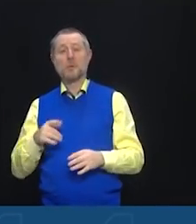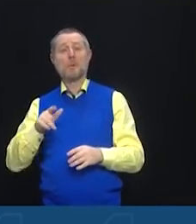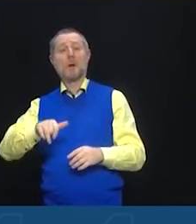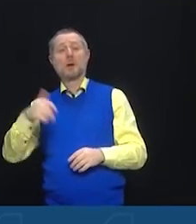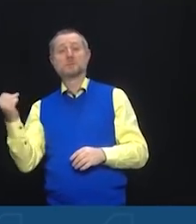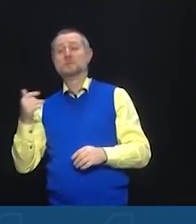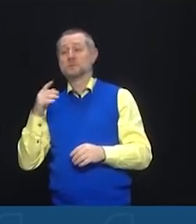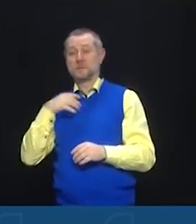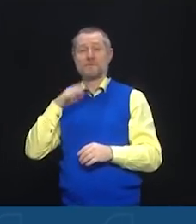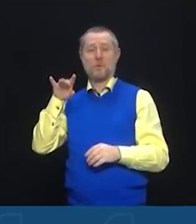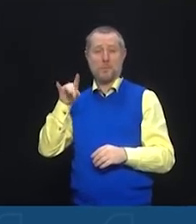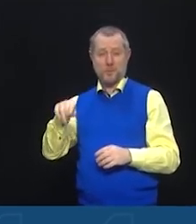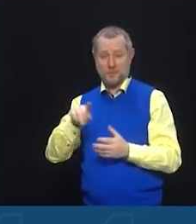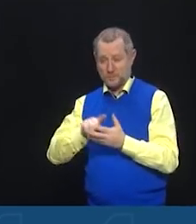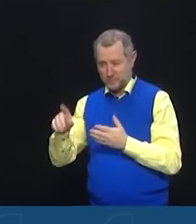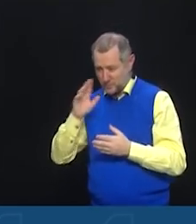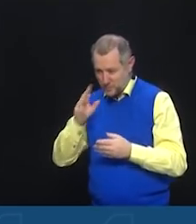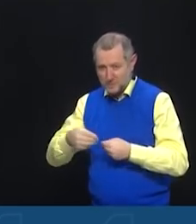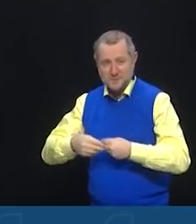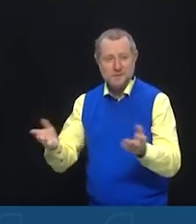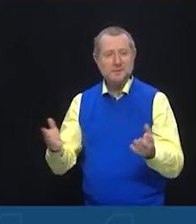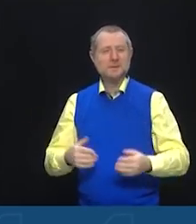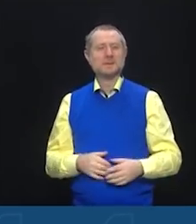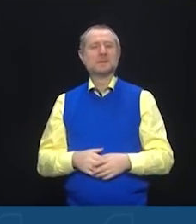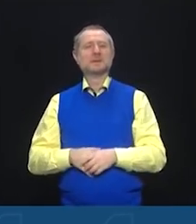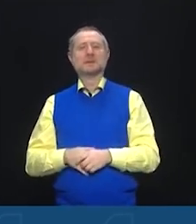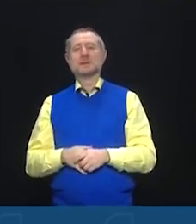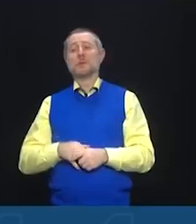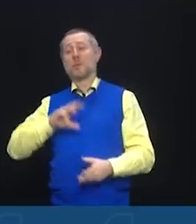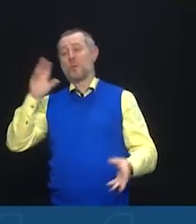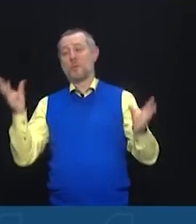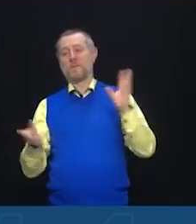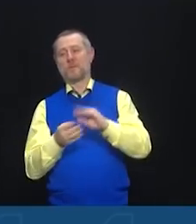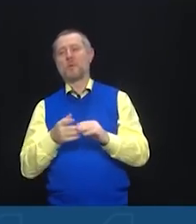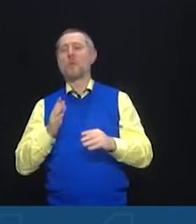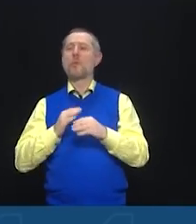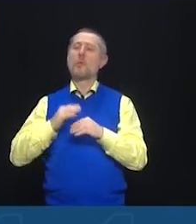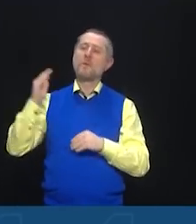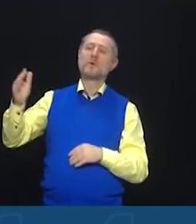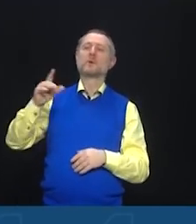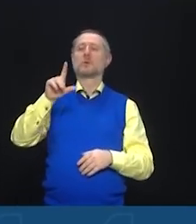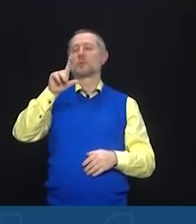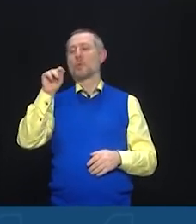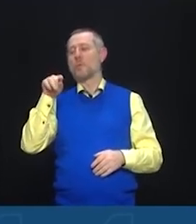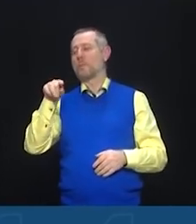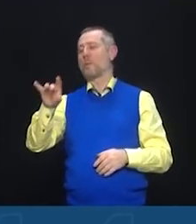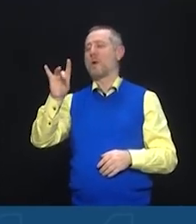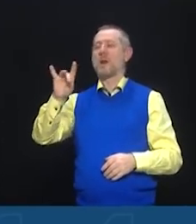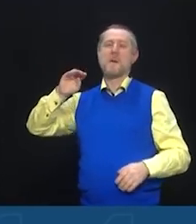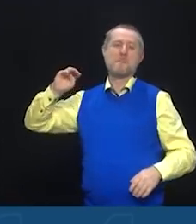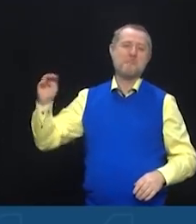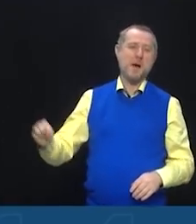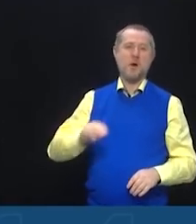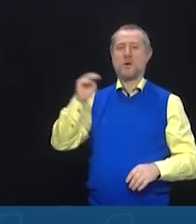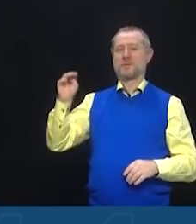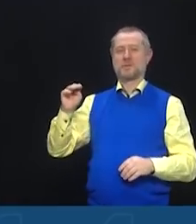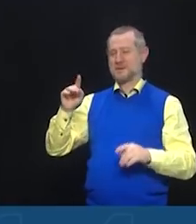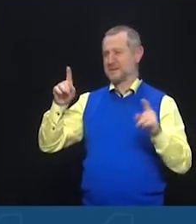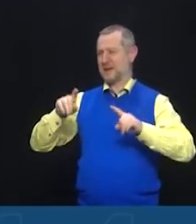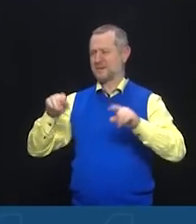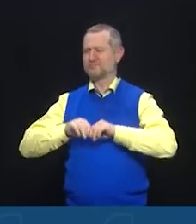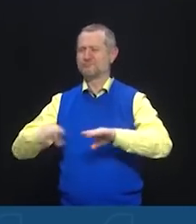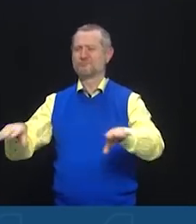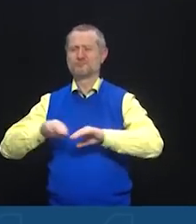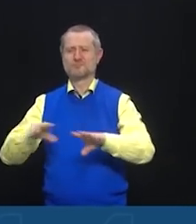and we have over 20 million, 0.8 distributed statewide. And the good news is we have quite an inventory. You know, we amassed over 92